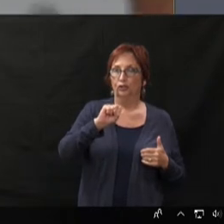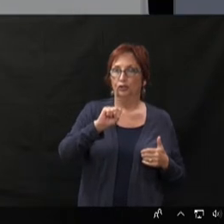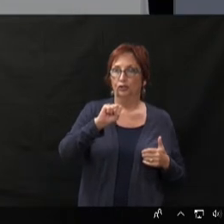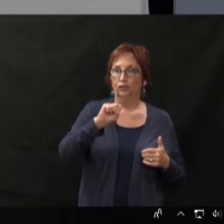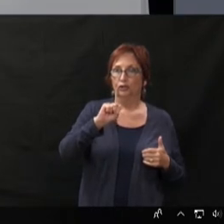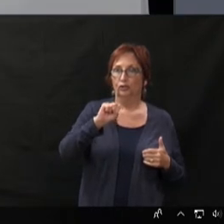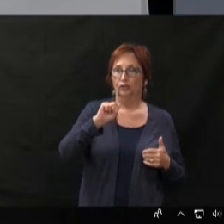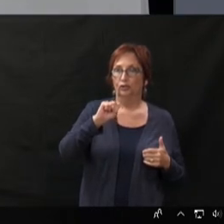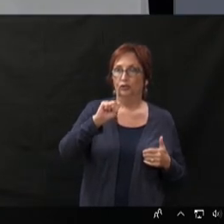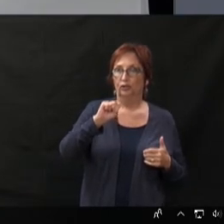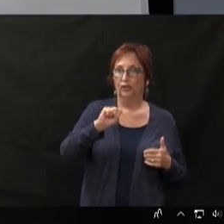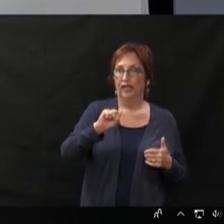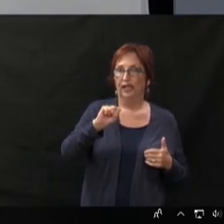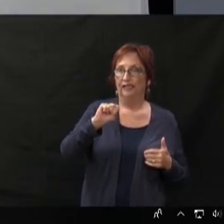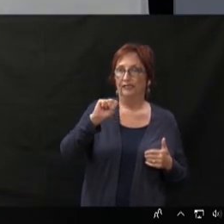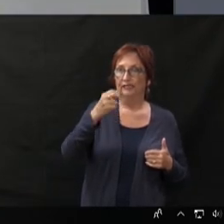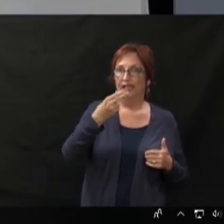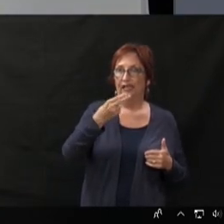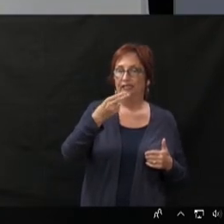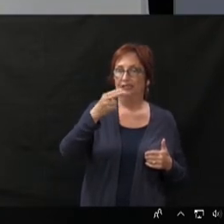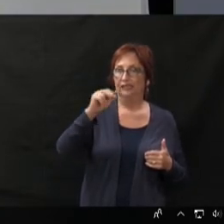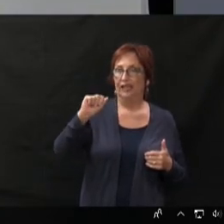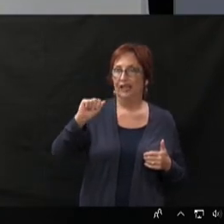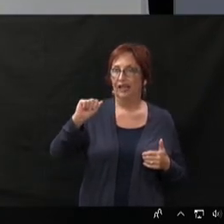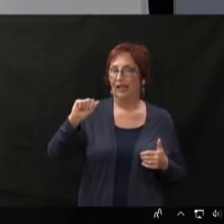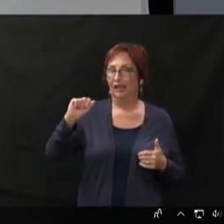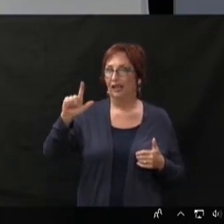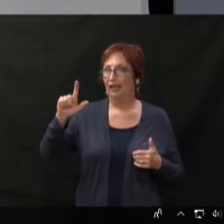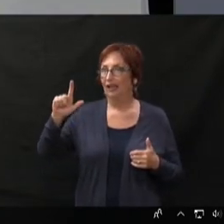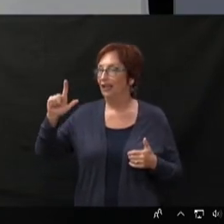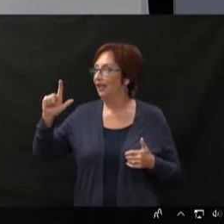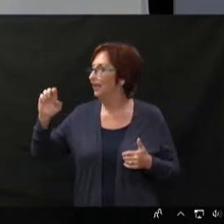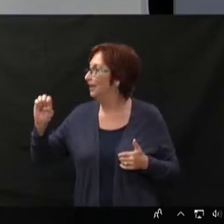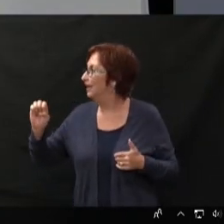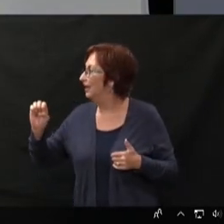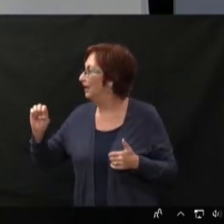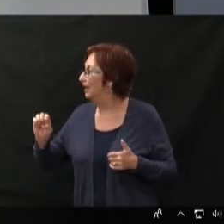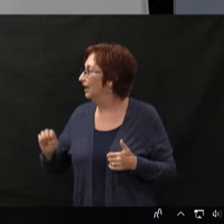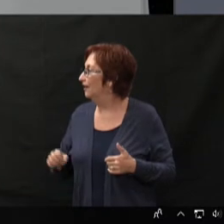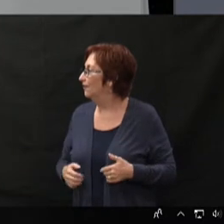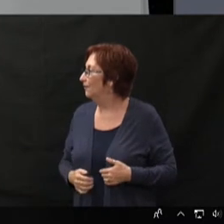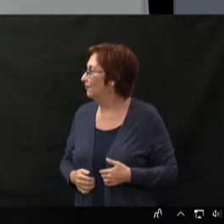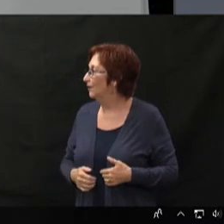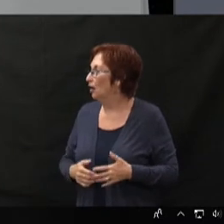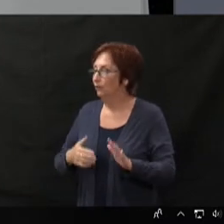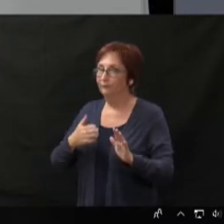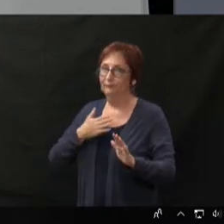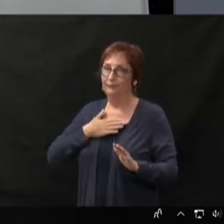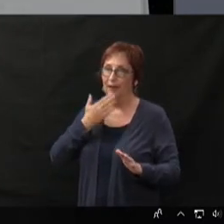Okay, you know what? My bad. I'm teaching you syllable division tomorrow.